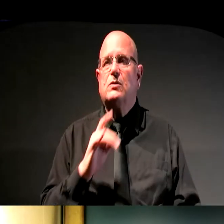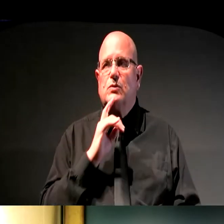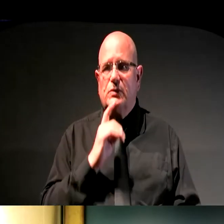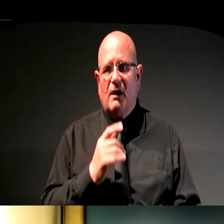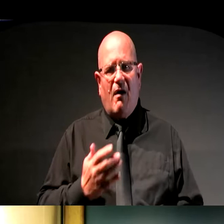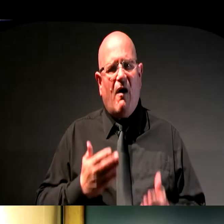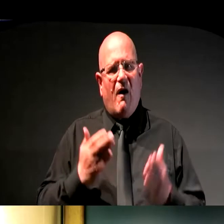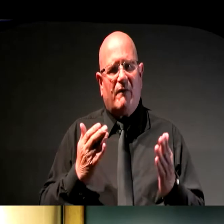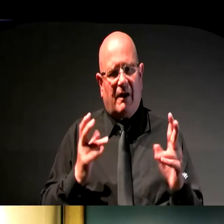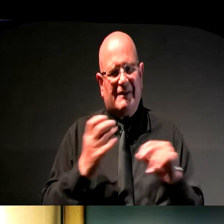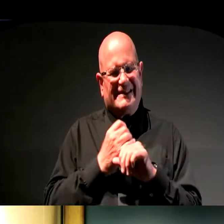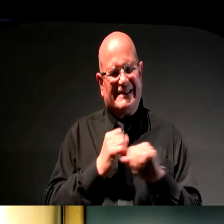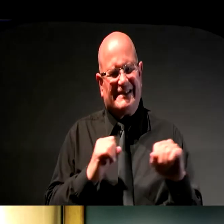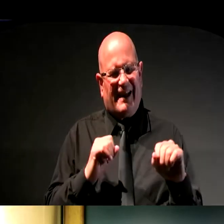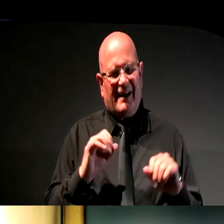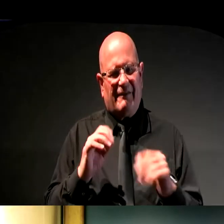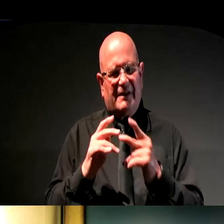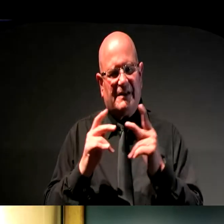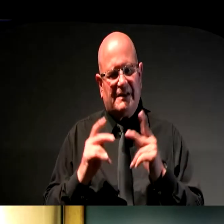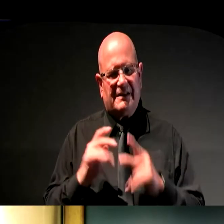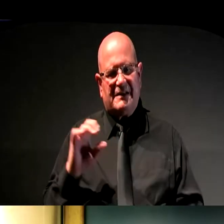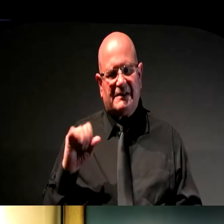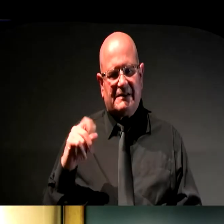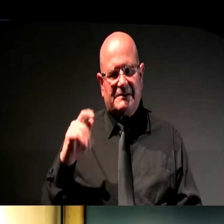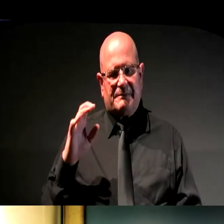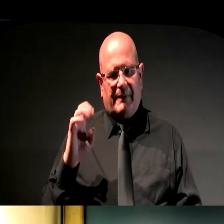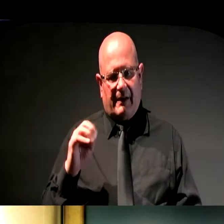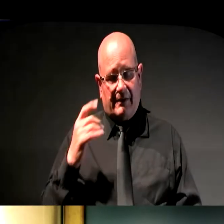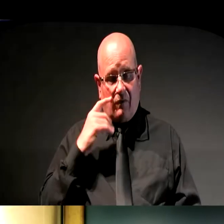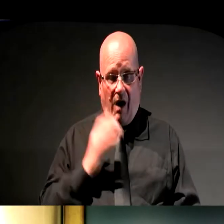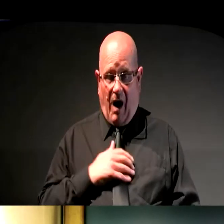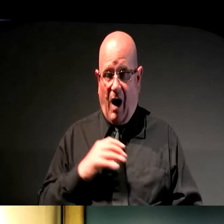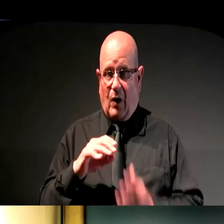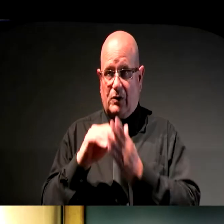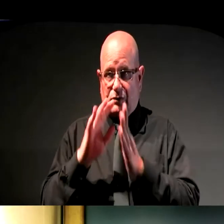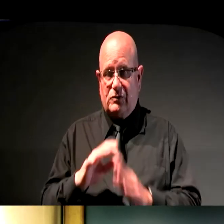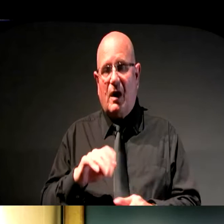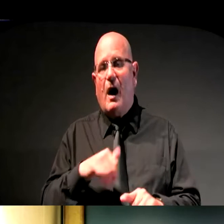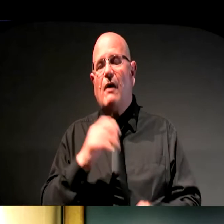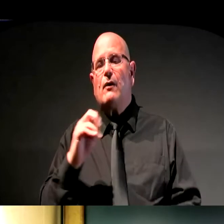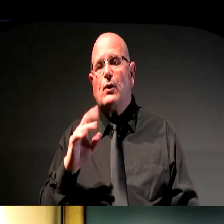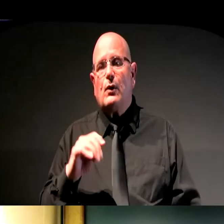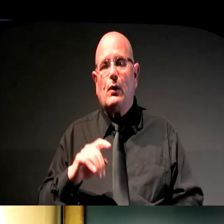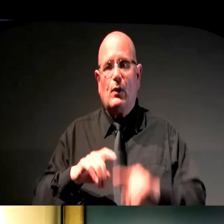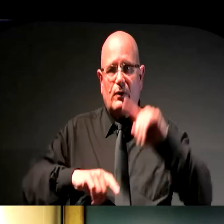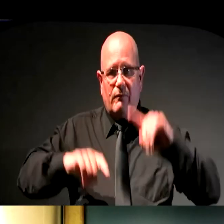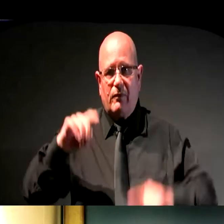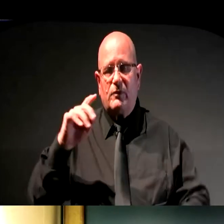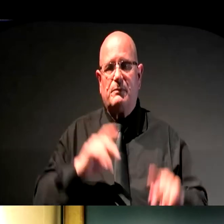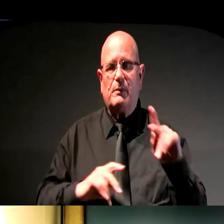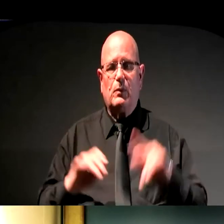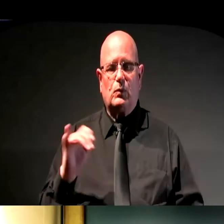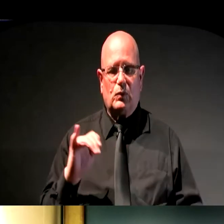offering kind of a safe space, not only for our students, but then for other neurodiverse individuals to come to that space to work.